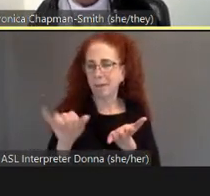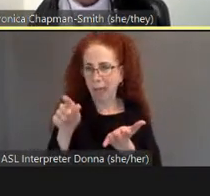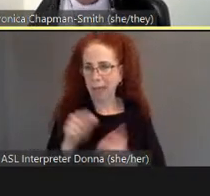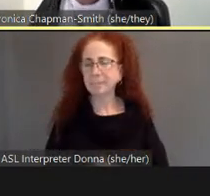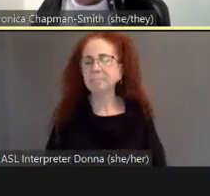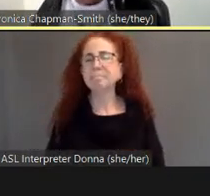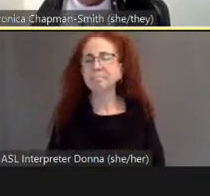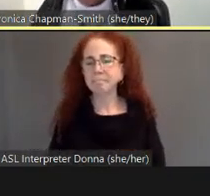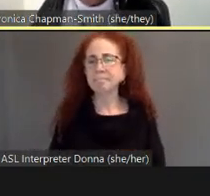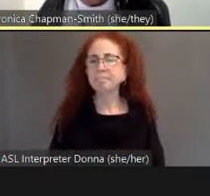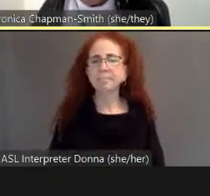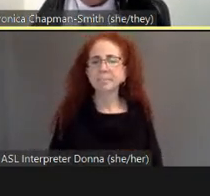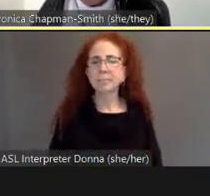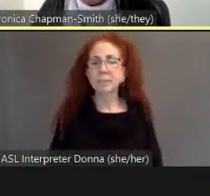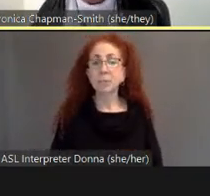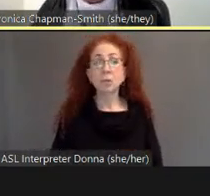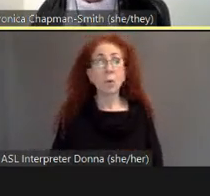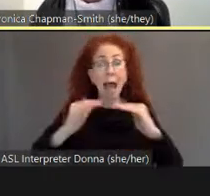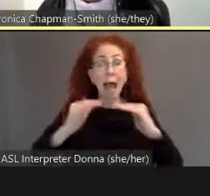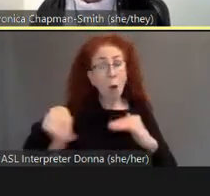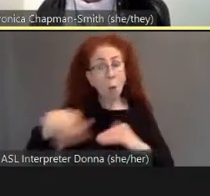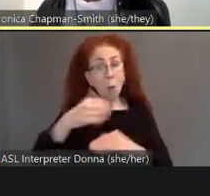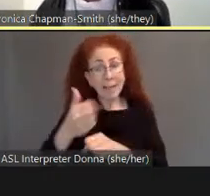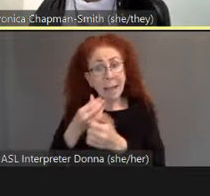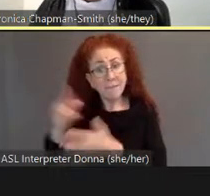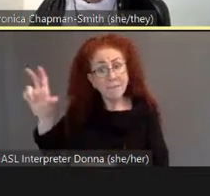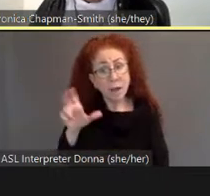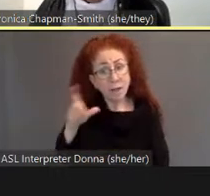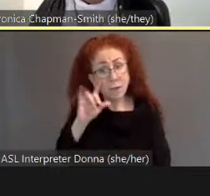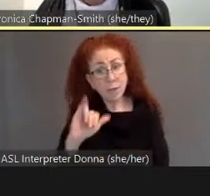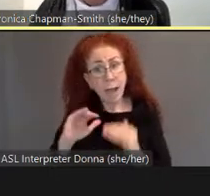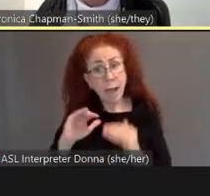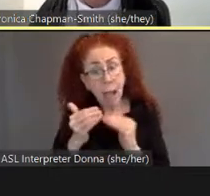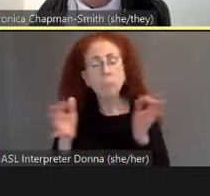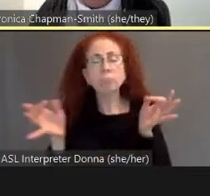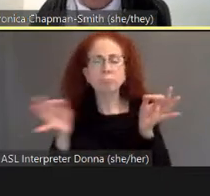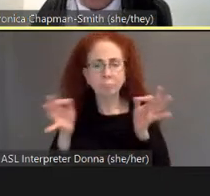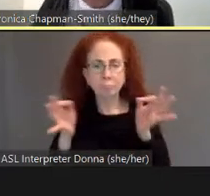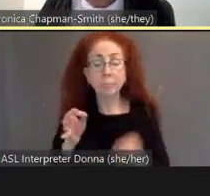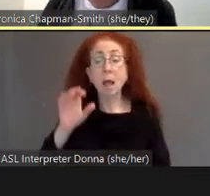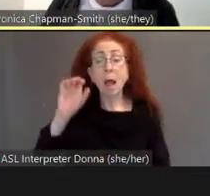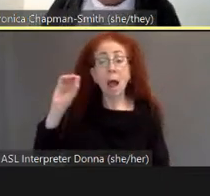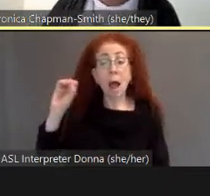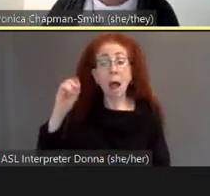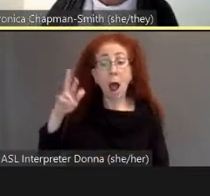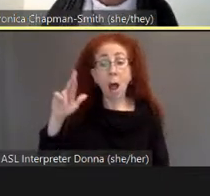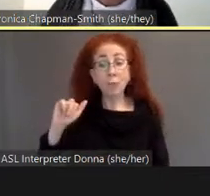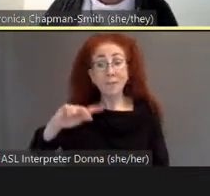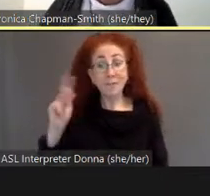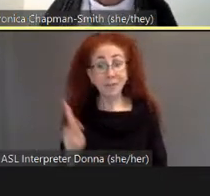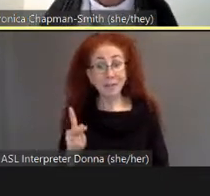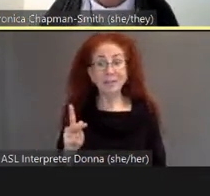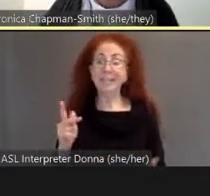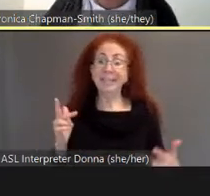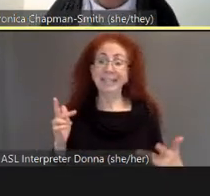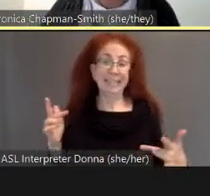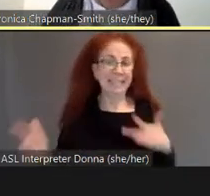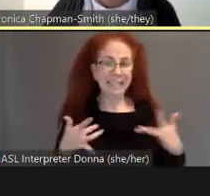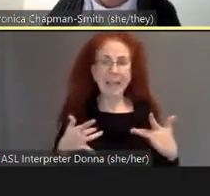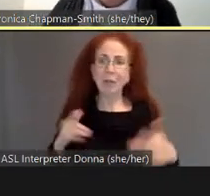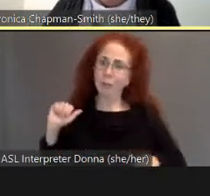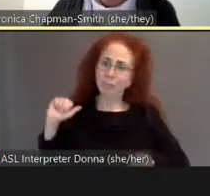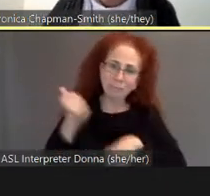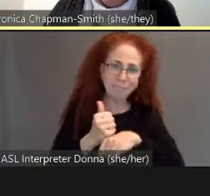talk about like how we acquired funding. Since Opera Philadelphia decided to embark on an audio